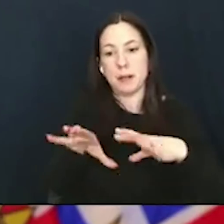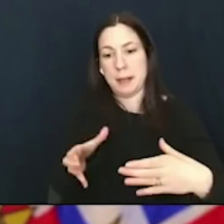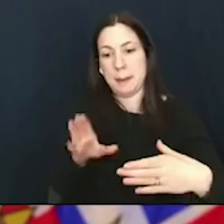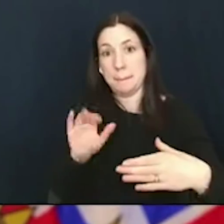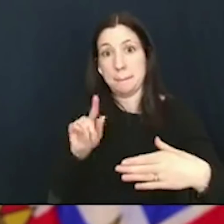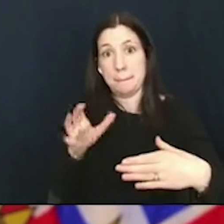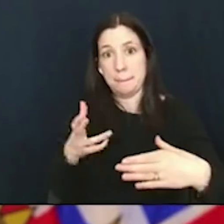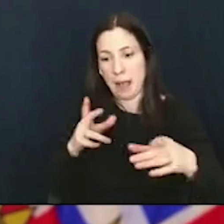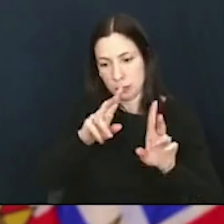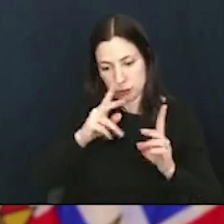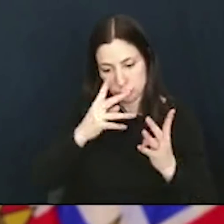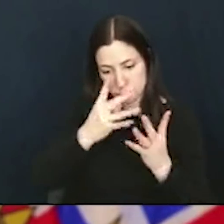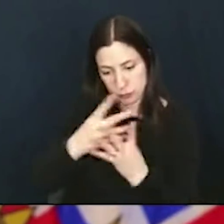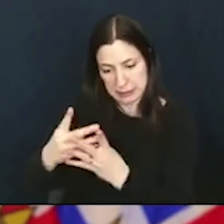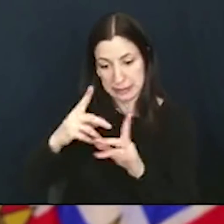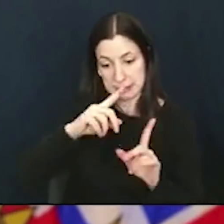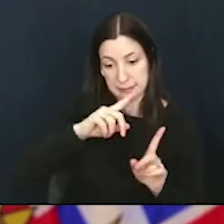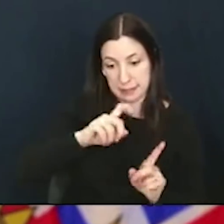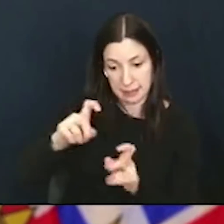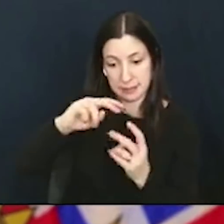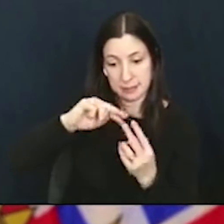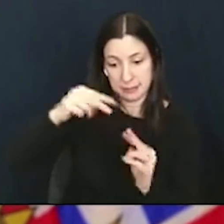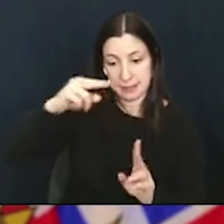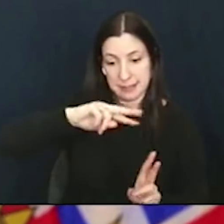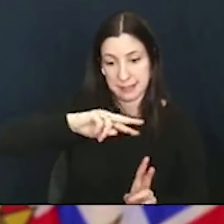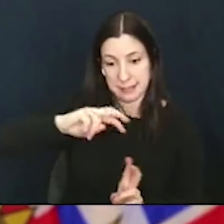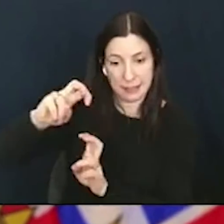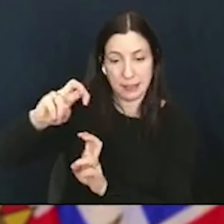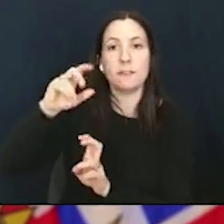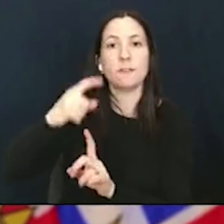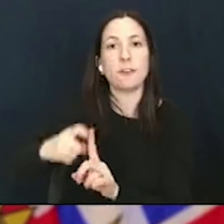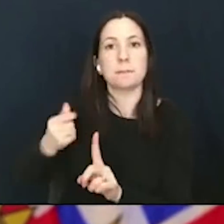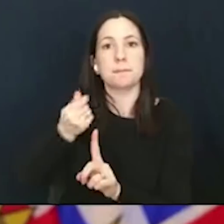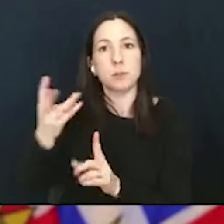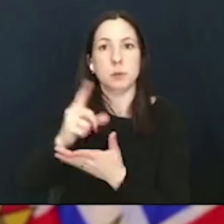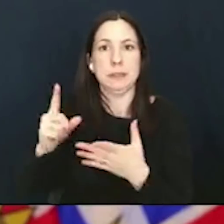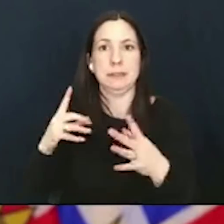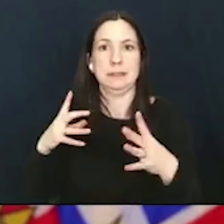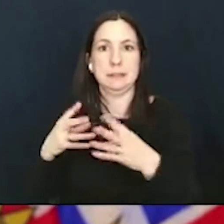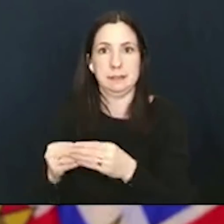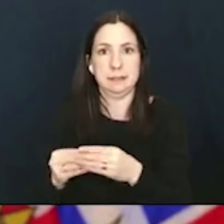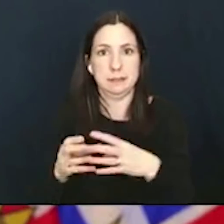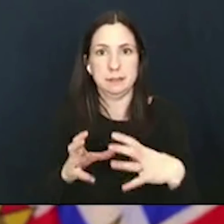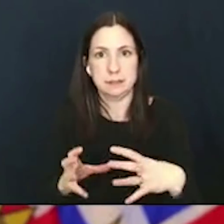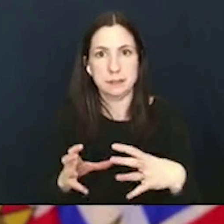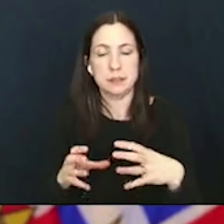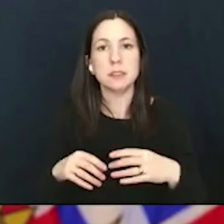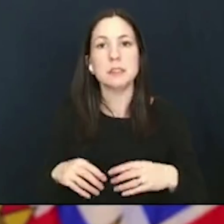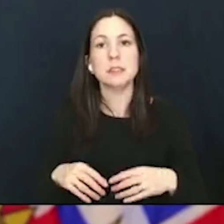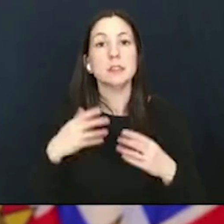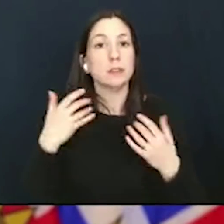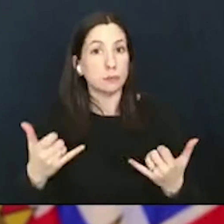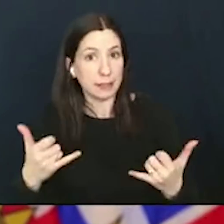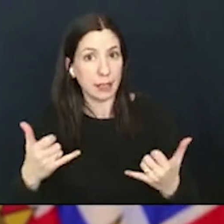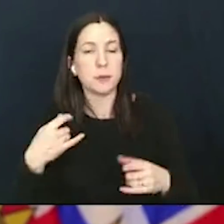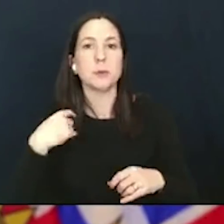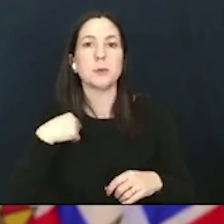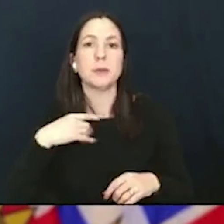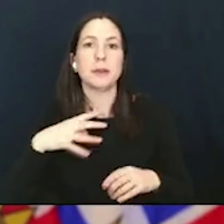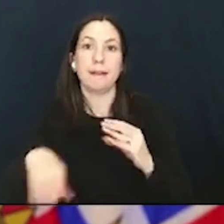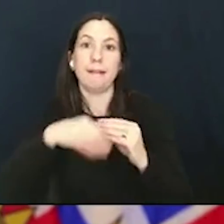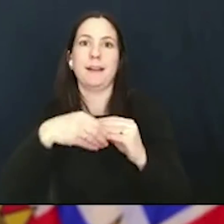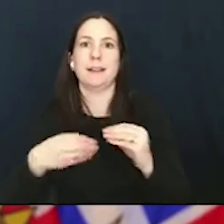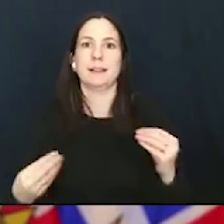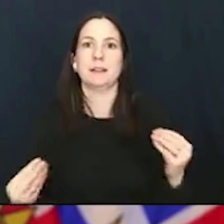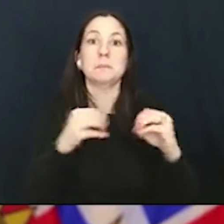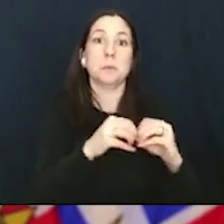weeks. As we had said before, because we are doing extra testing on school-age children particularly,